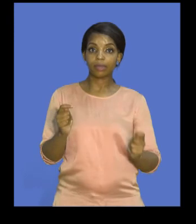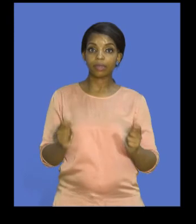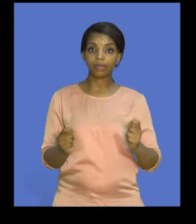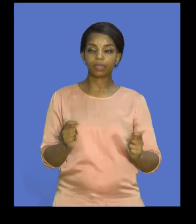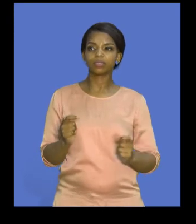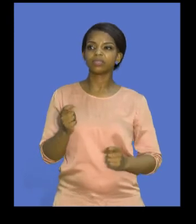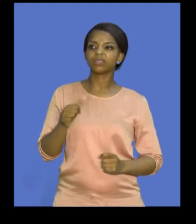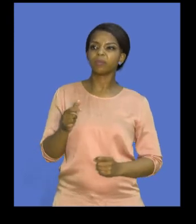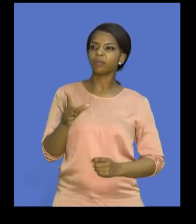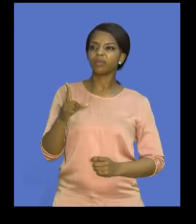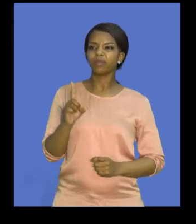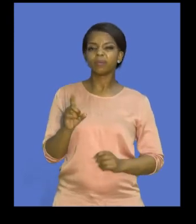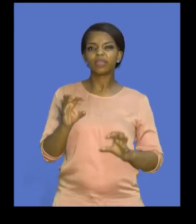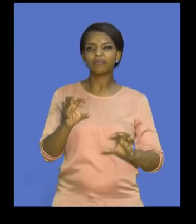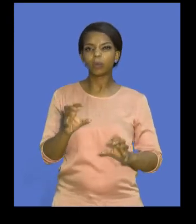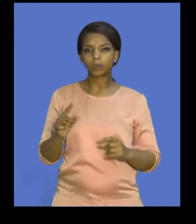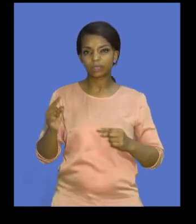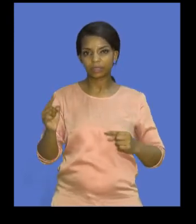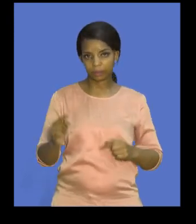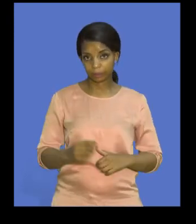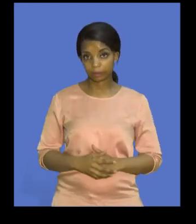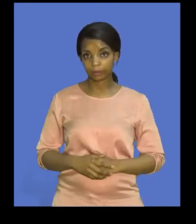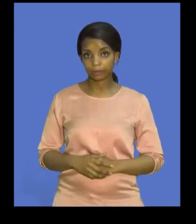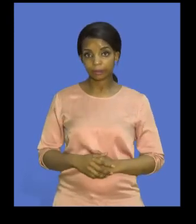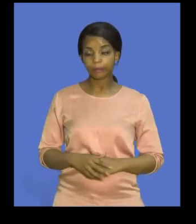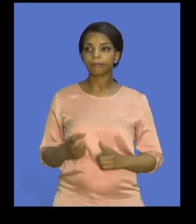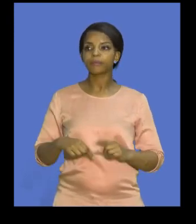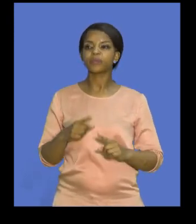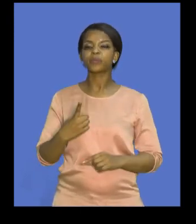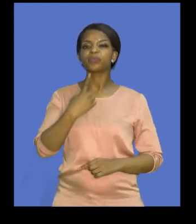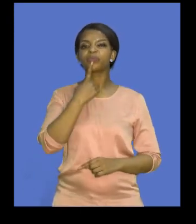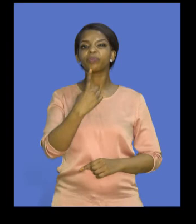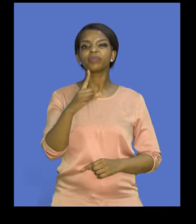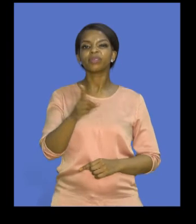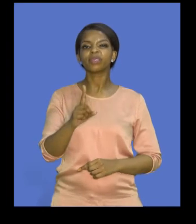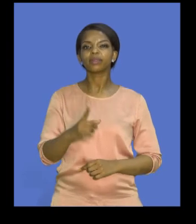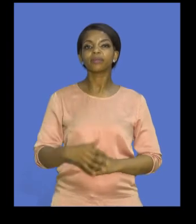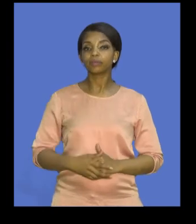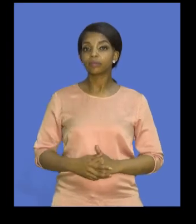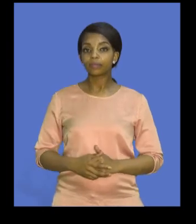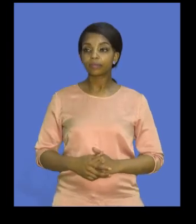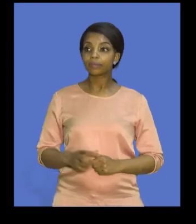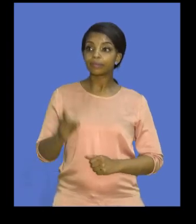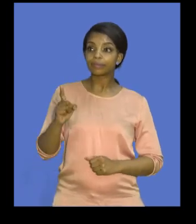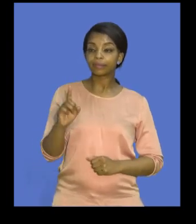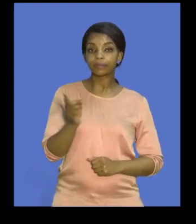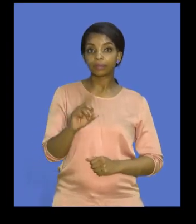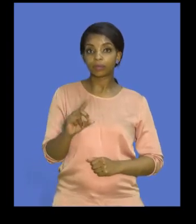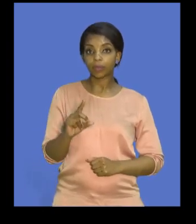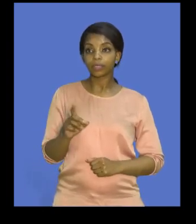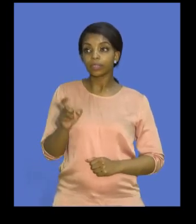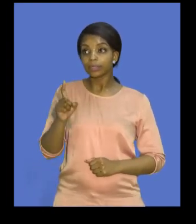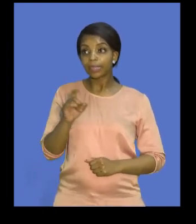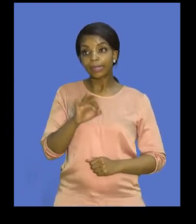mathematical relationship, we are saying that the electrostatic force is inversely proportional to the square of the